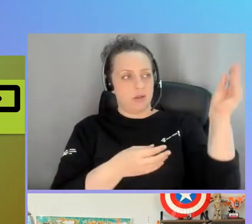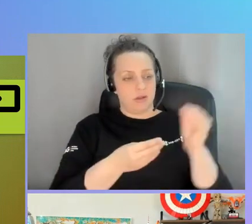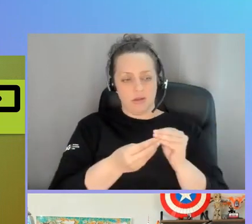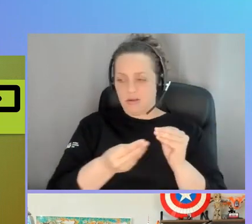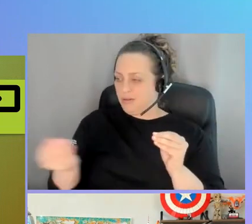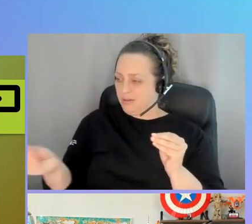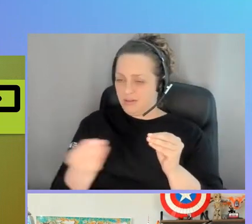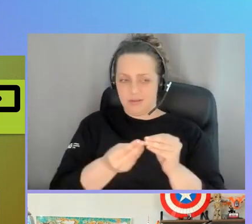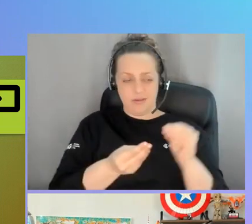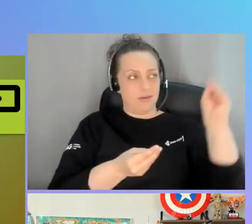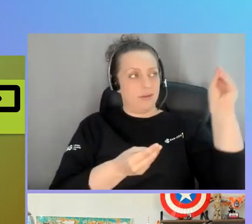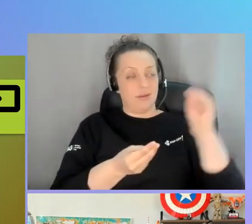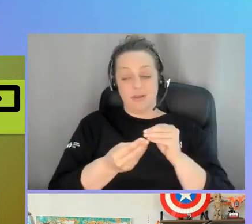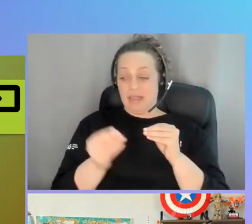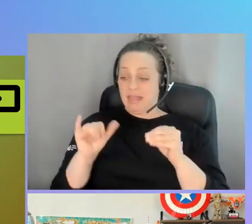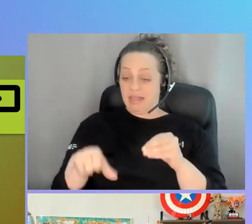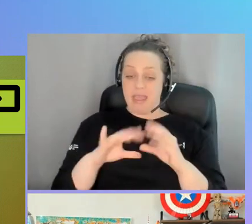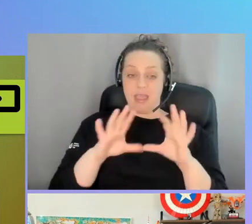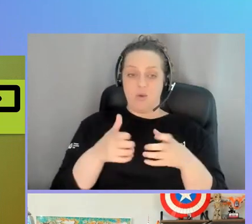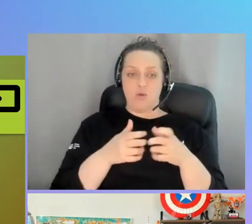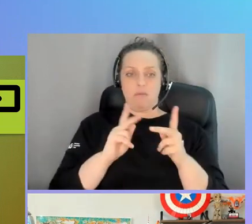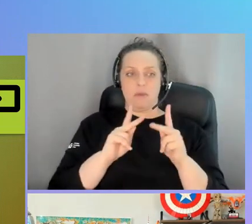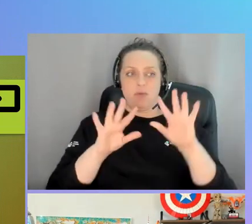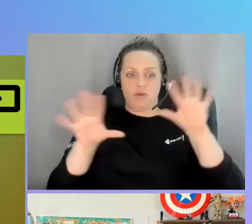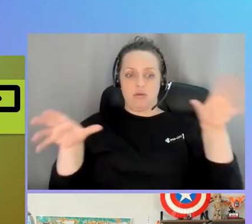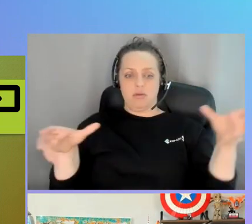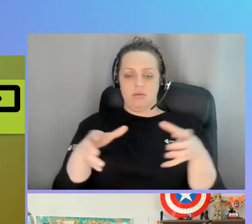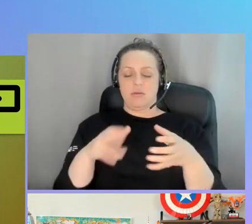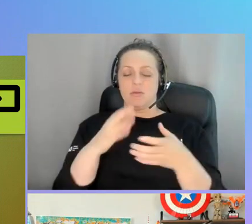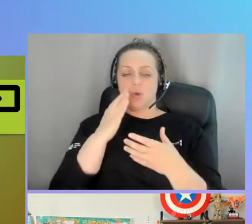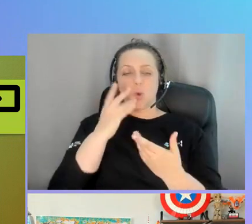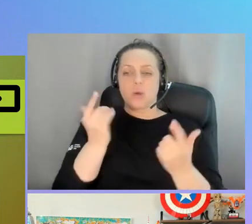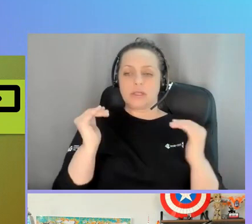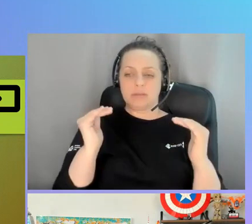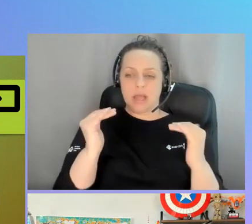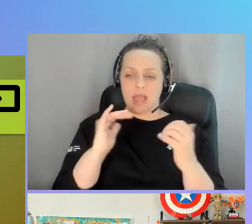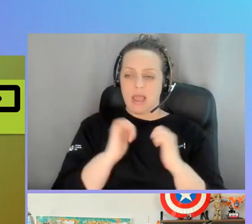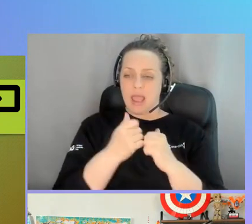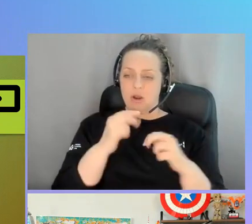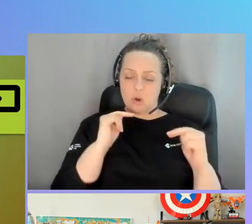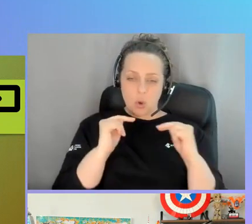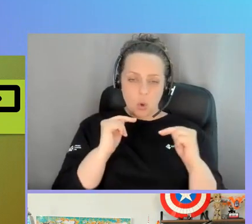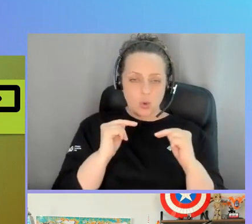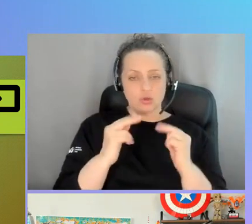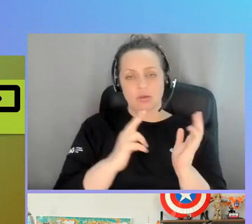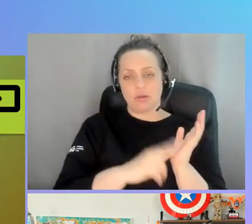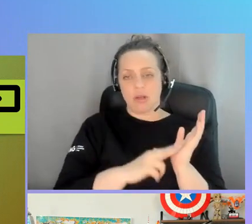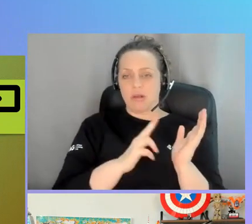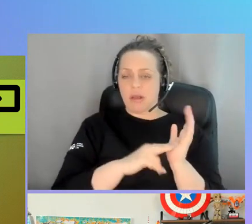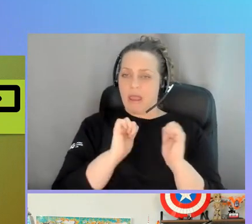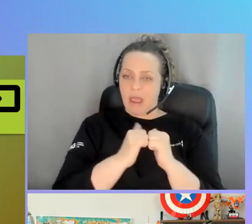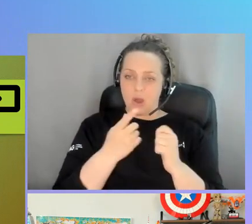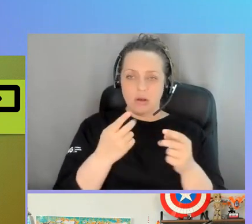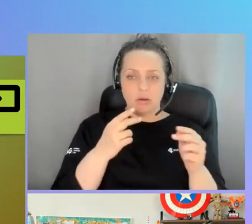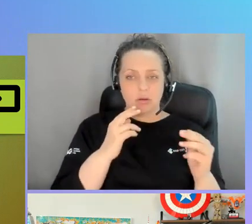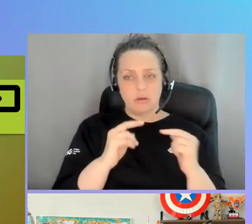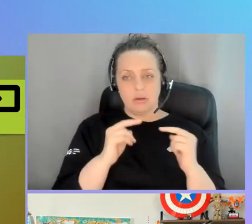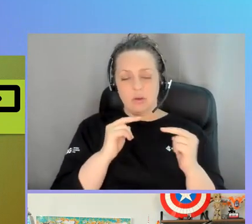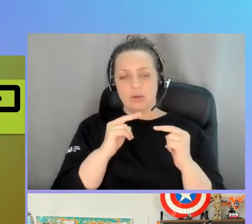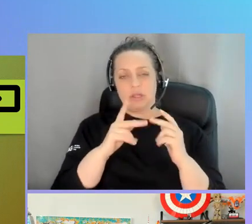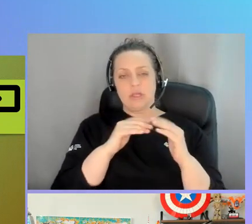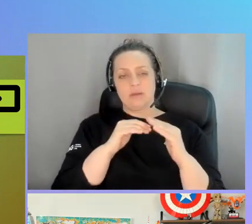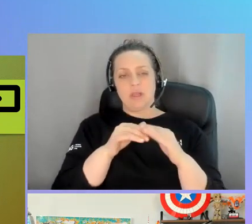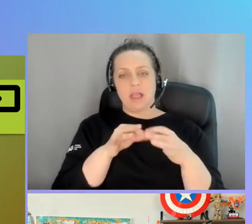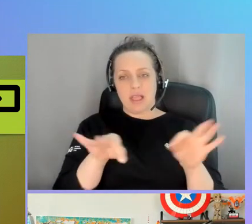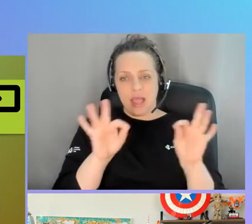sure that that group of people knows what's expected, how to negotiate a contract, how to negotiate the accessibility language into